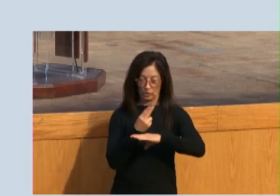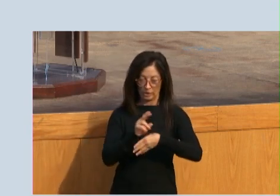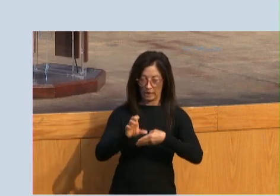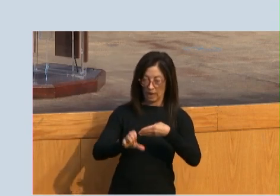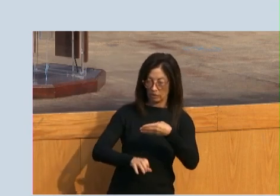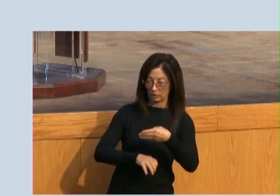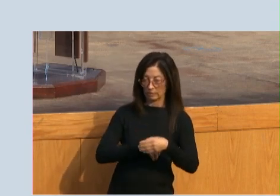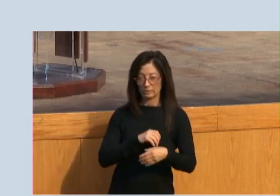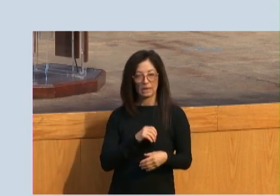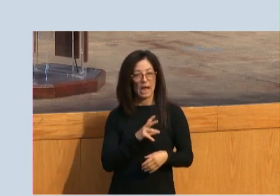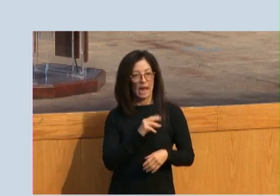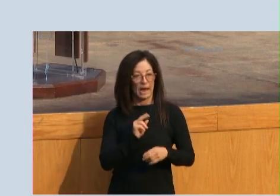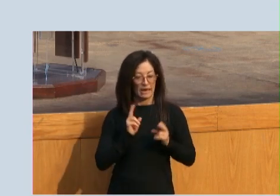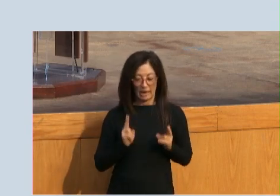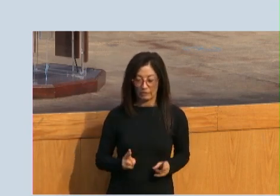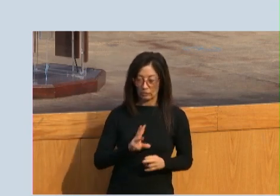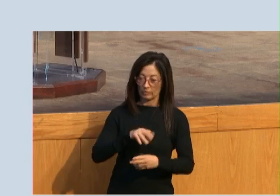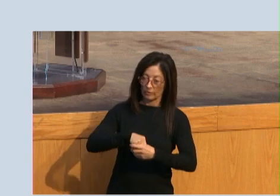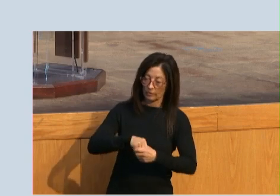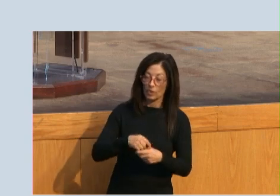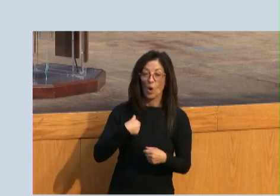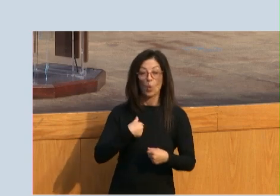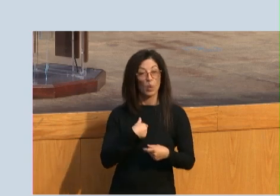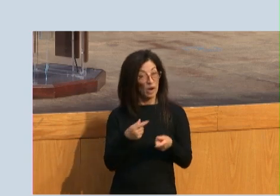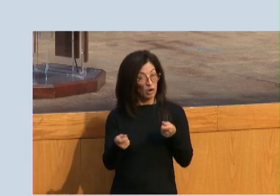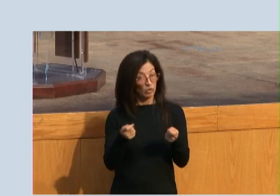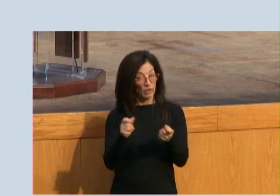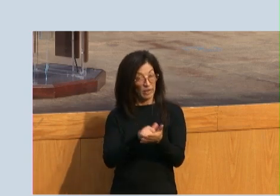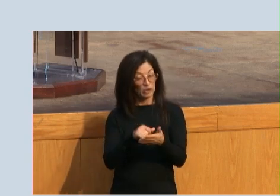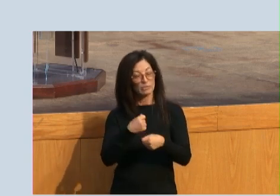in the loop. We're in the driver's seat, so let's just make sure